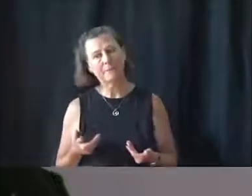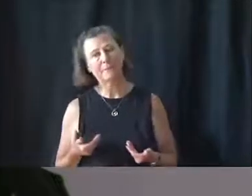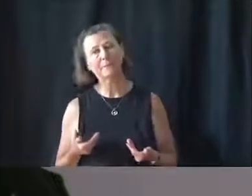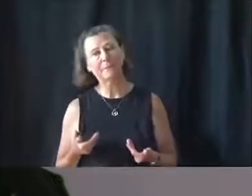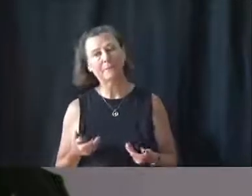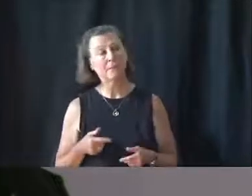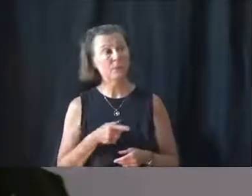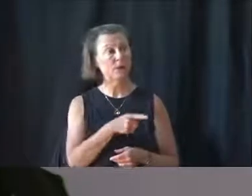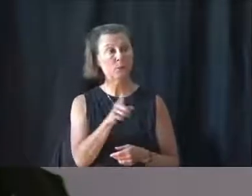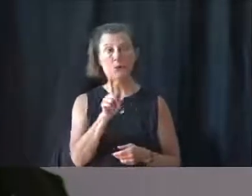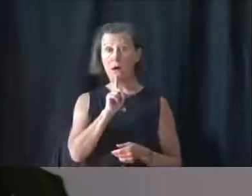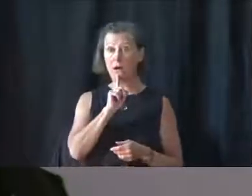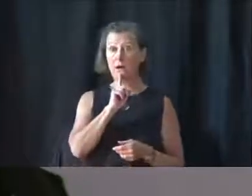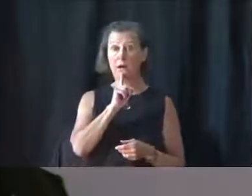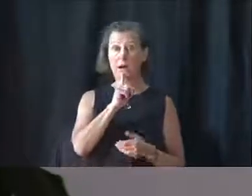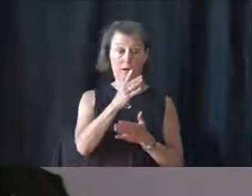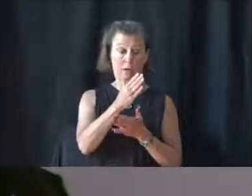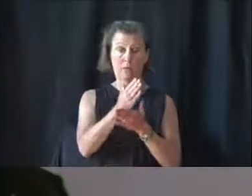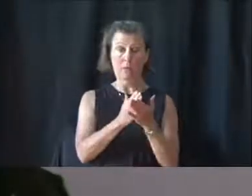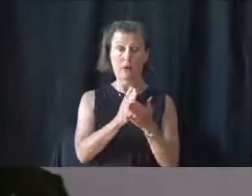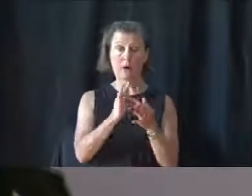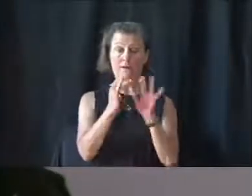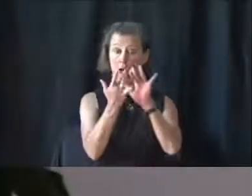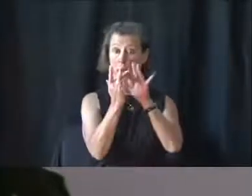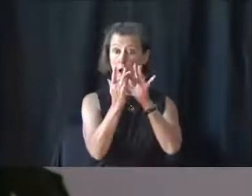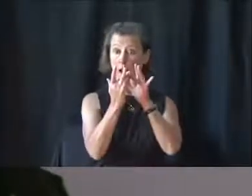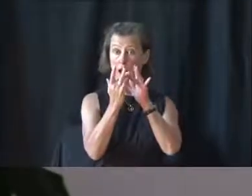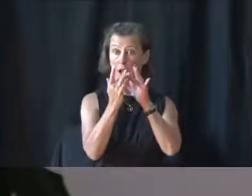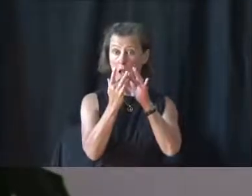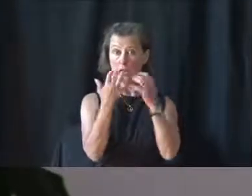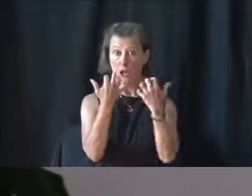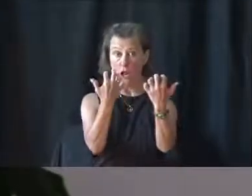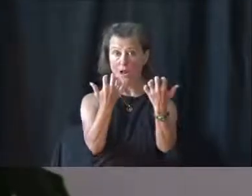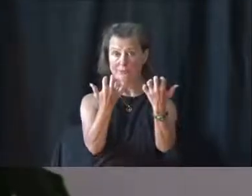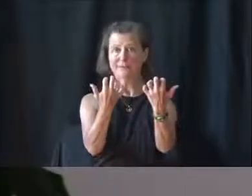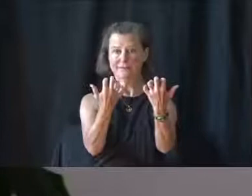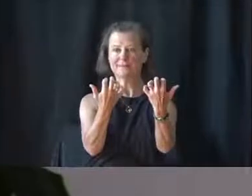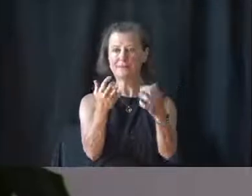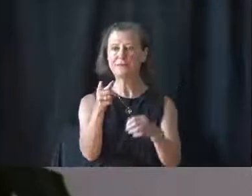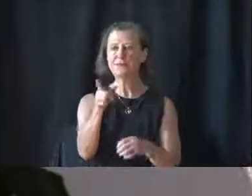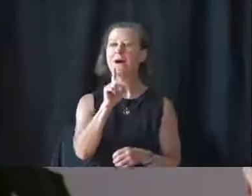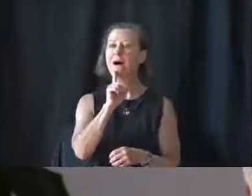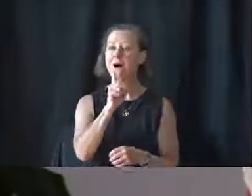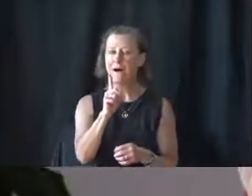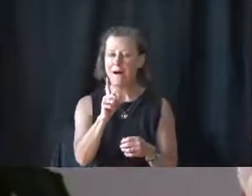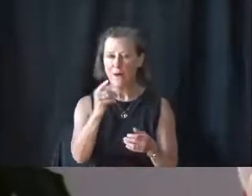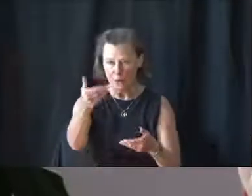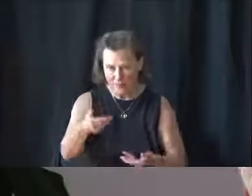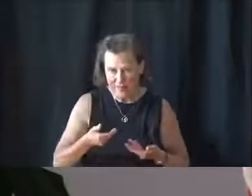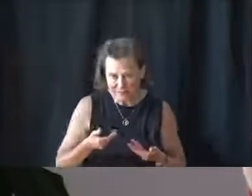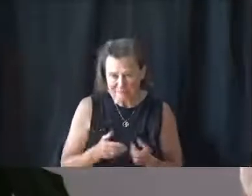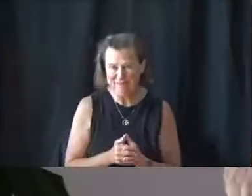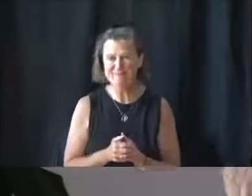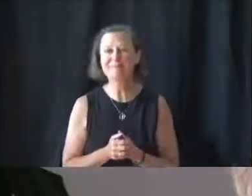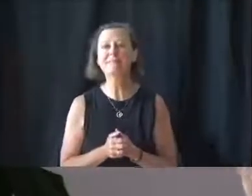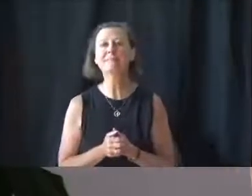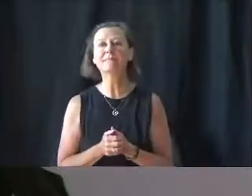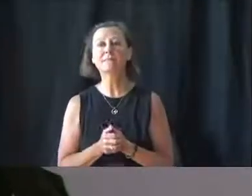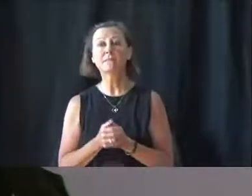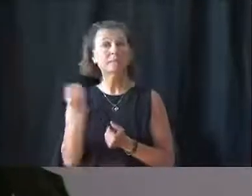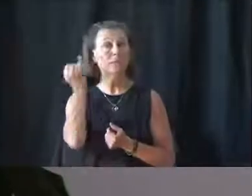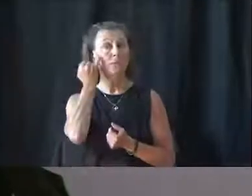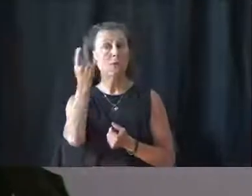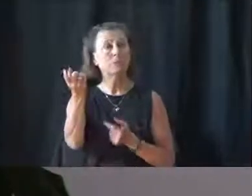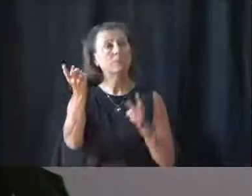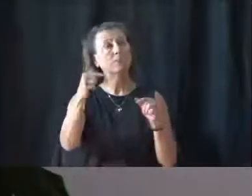If you are part of the online audience, you are welcome. If you come